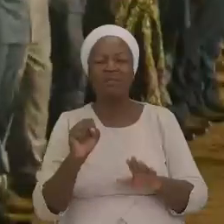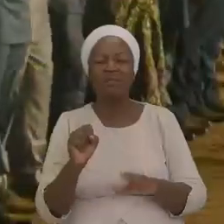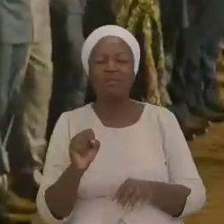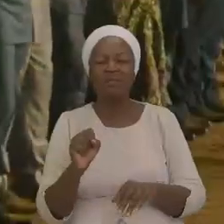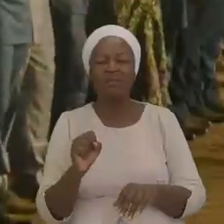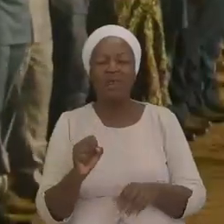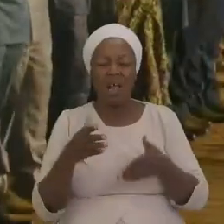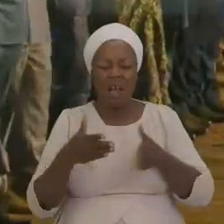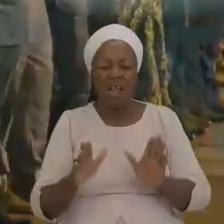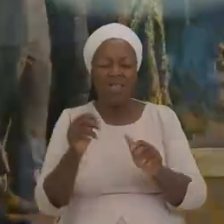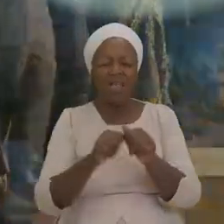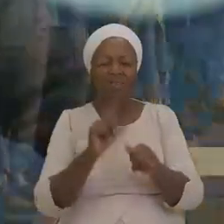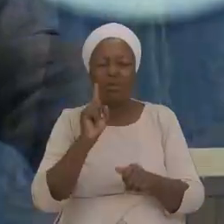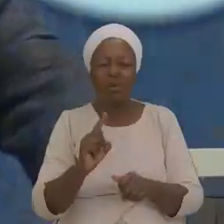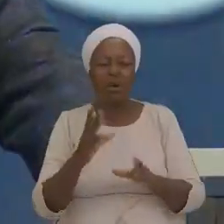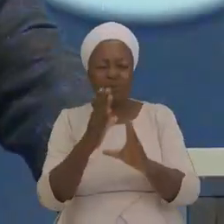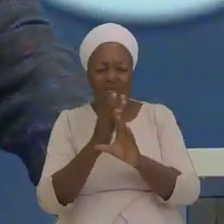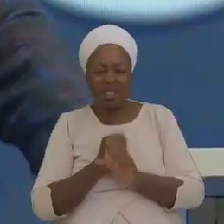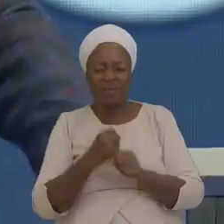Let everyone receive right now.